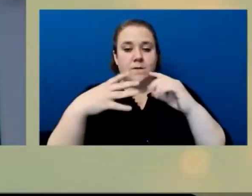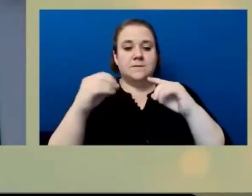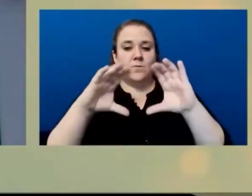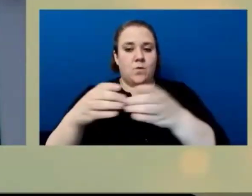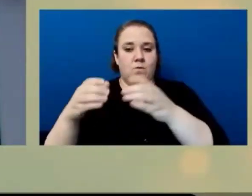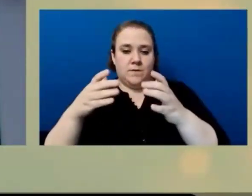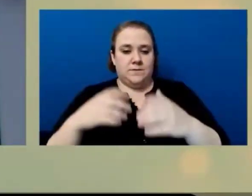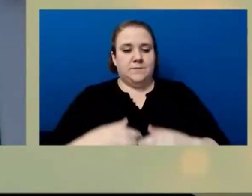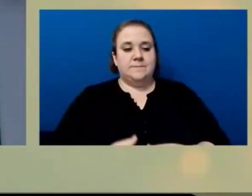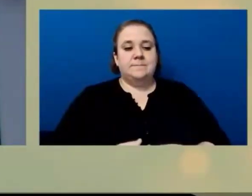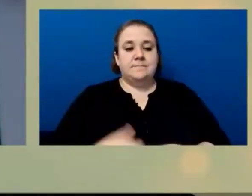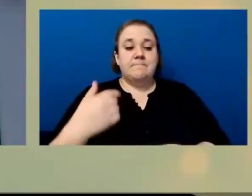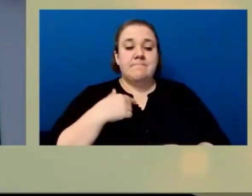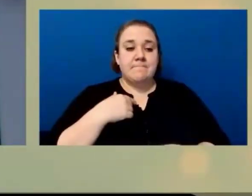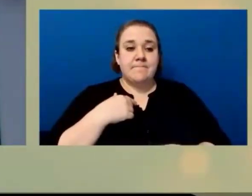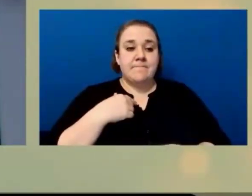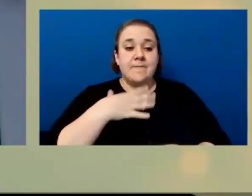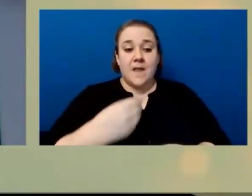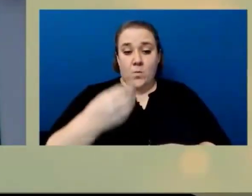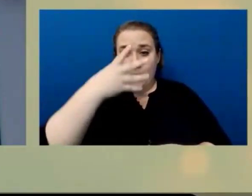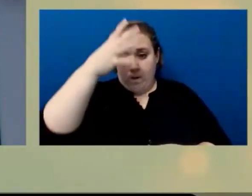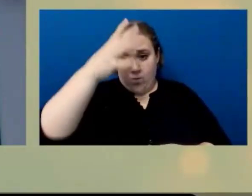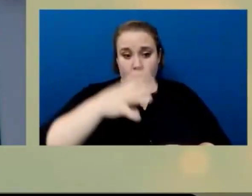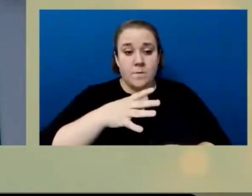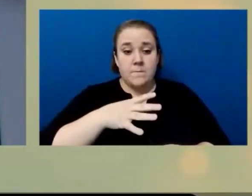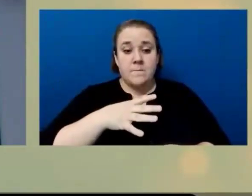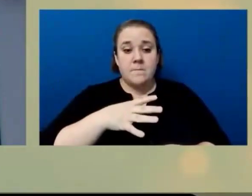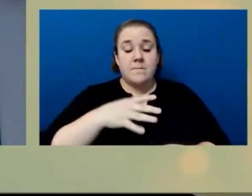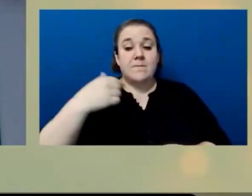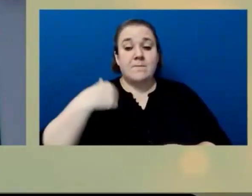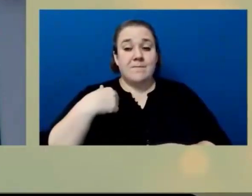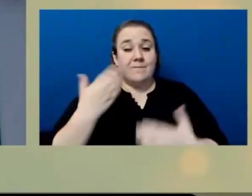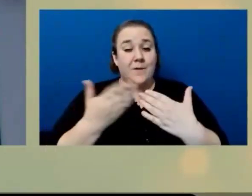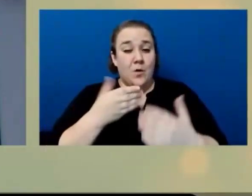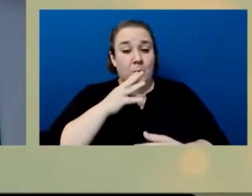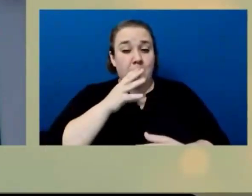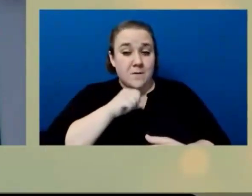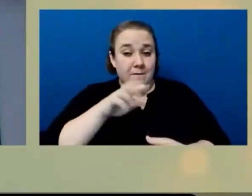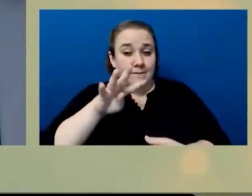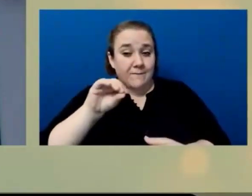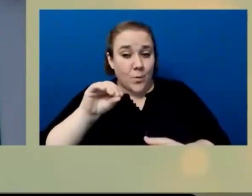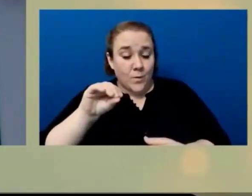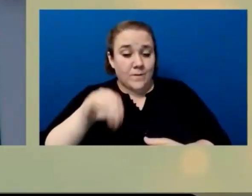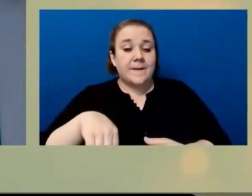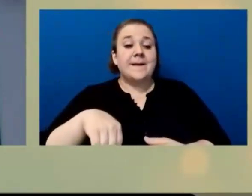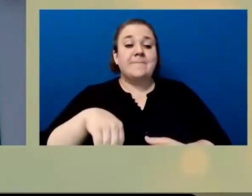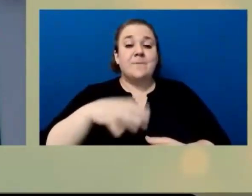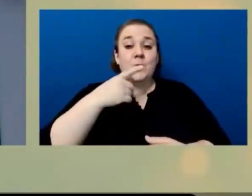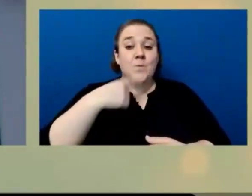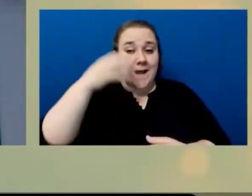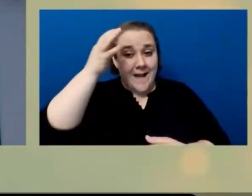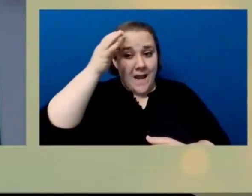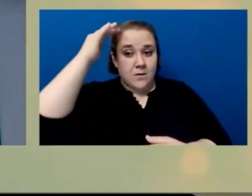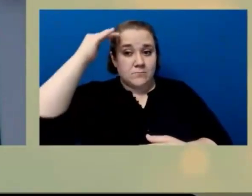dear colleagues and congregants. I am a pale-skinned white woman in the very last months of her